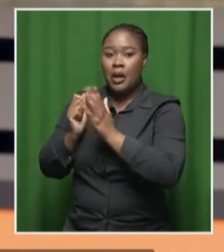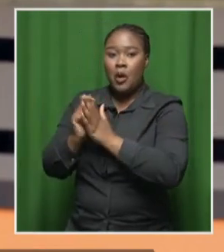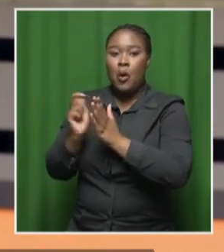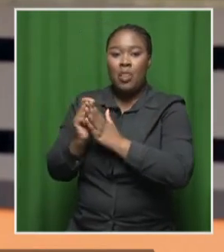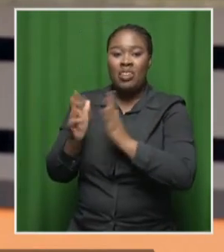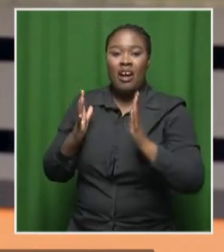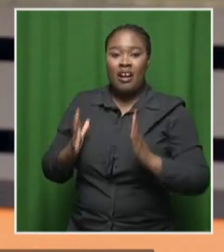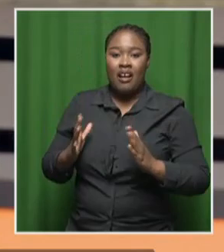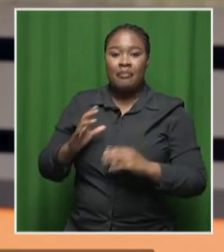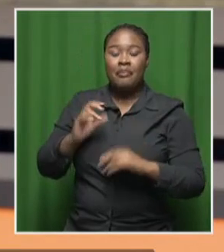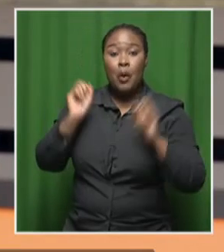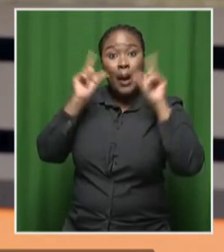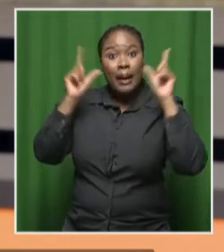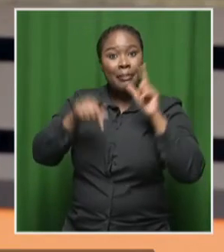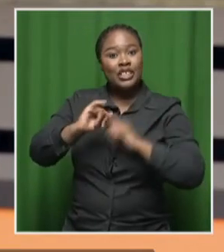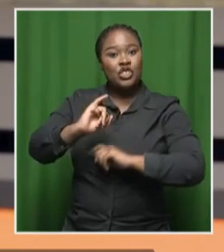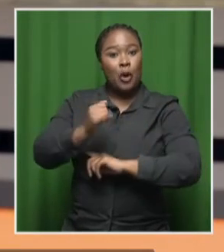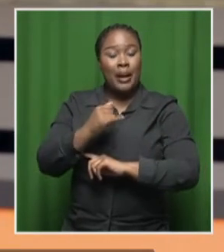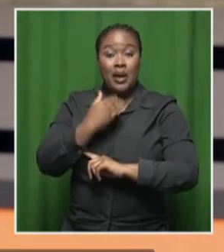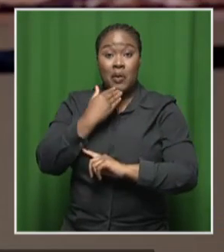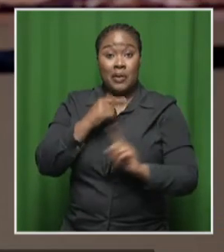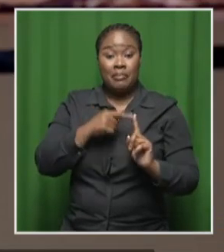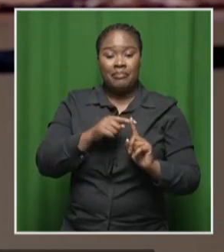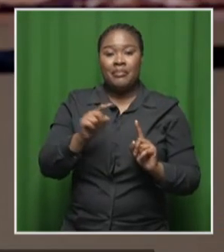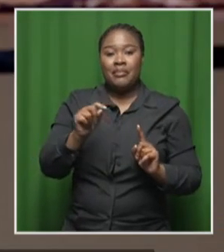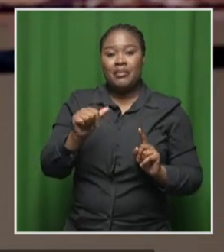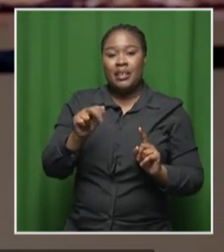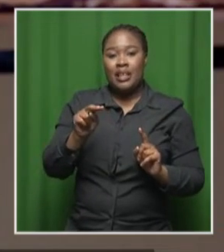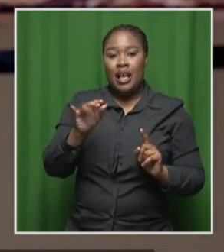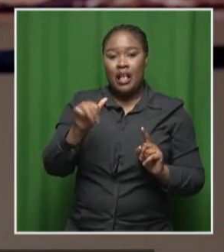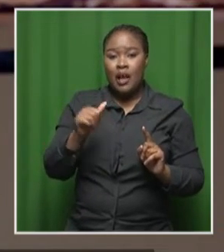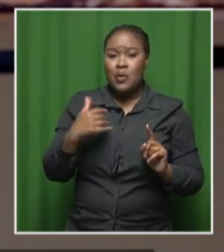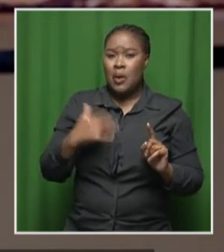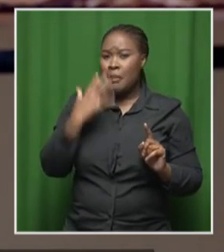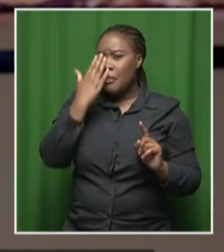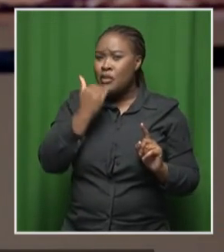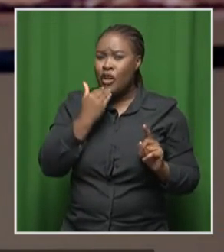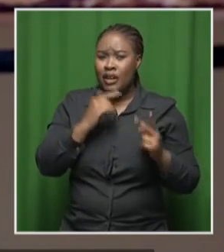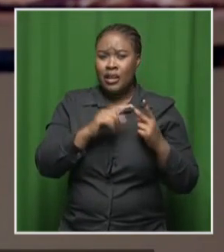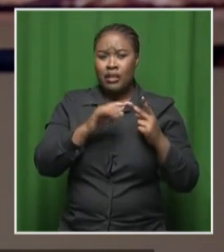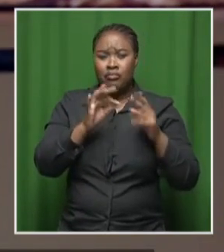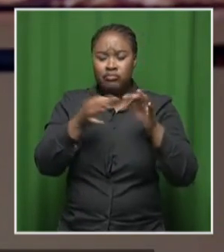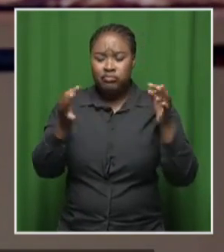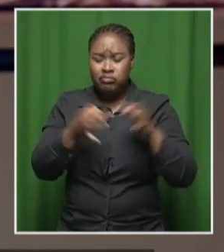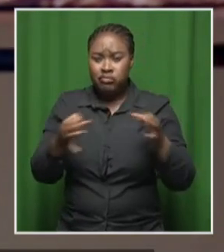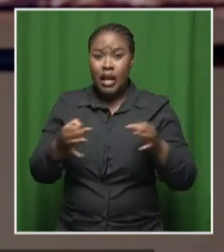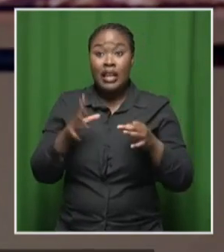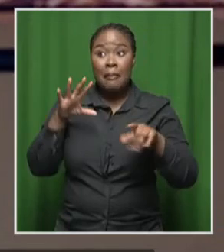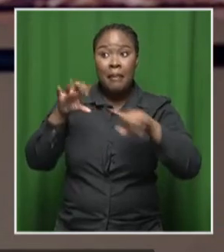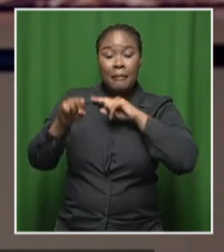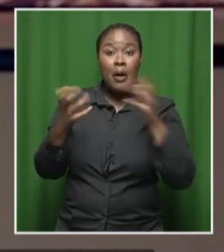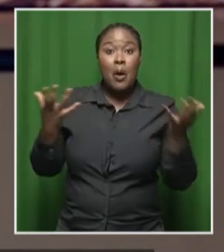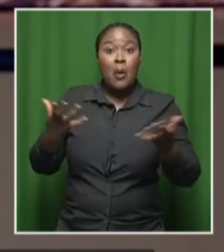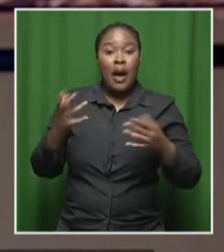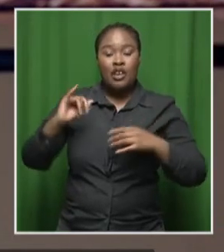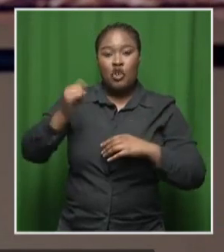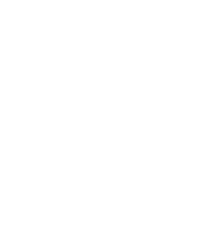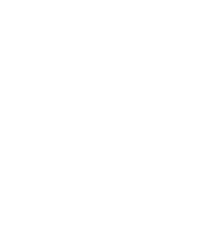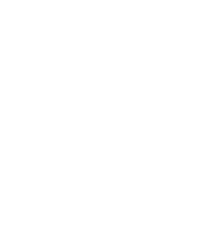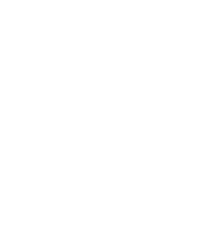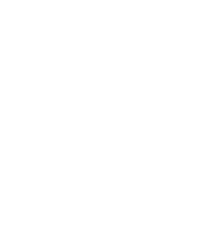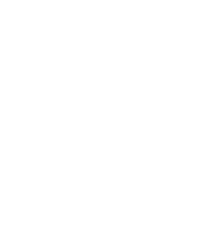Up, This is Joburg, Tanya Zack, which striking images and beautiful text follow stories the team discovered in urban Johannesburg.